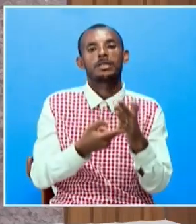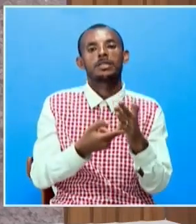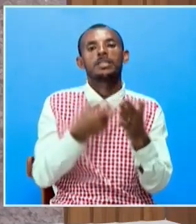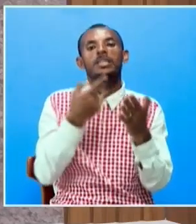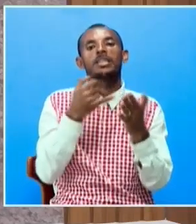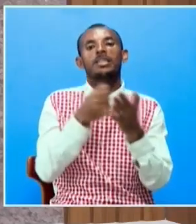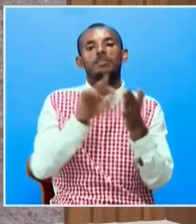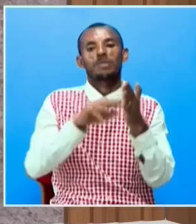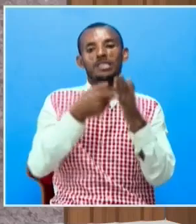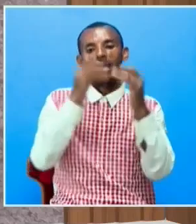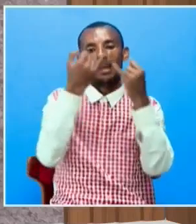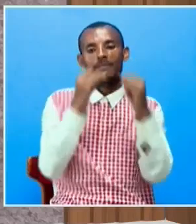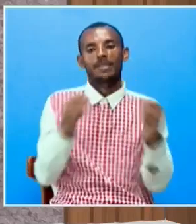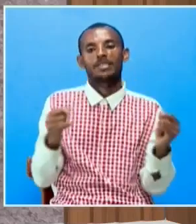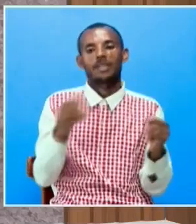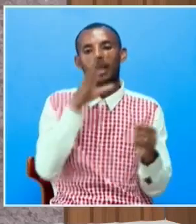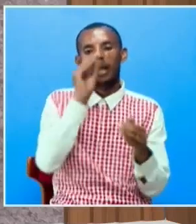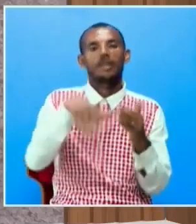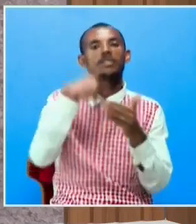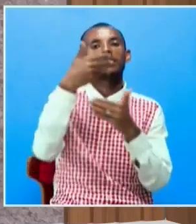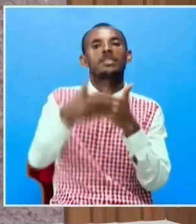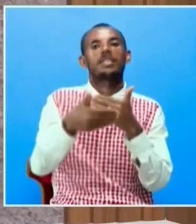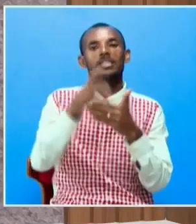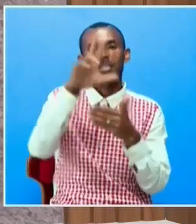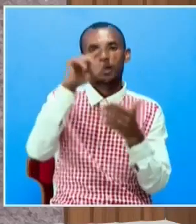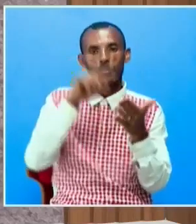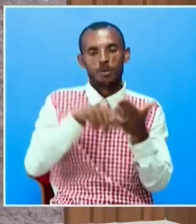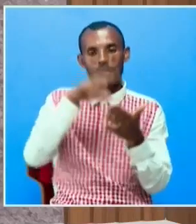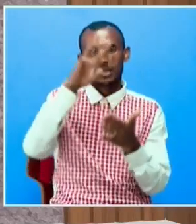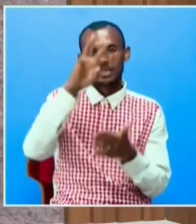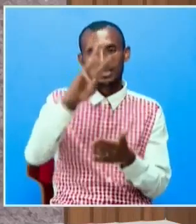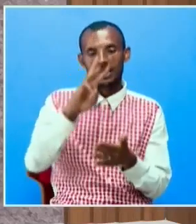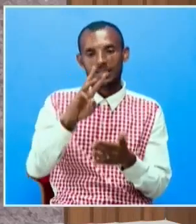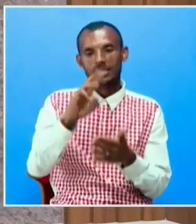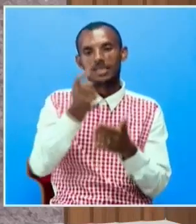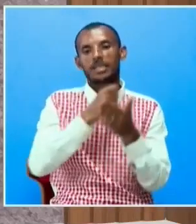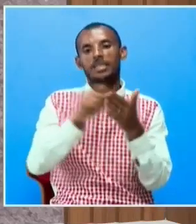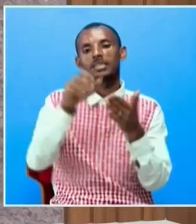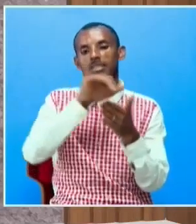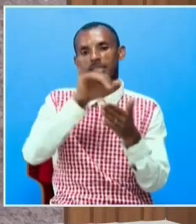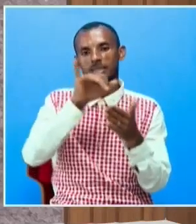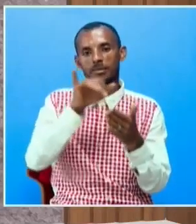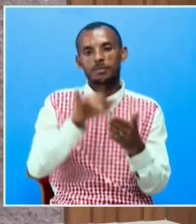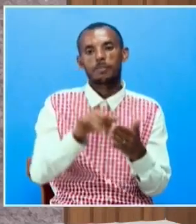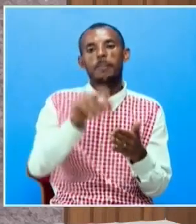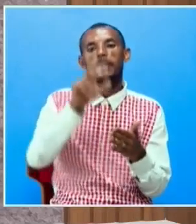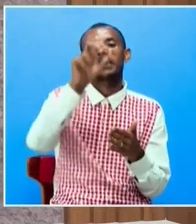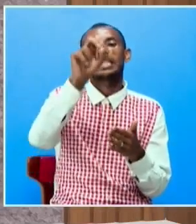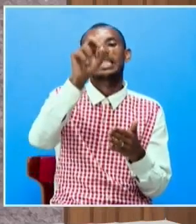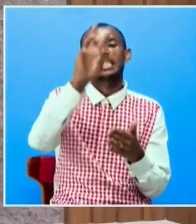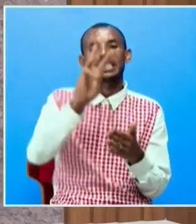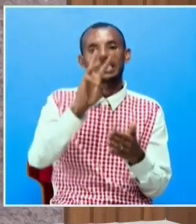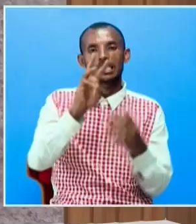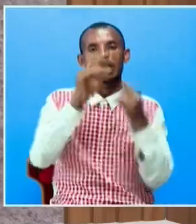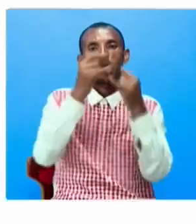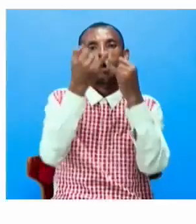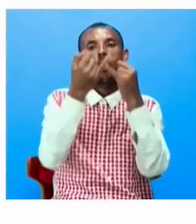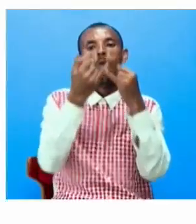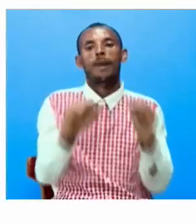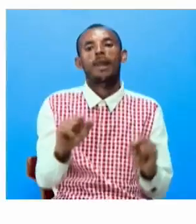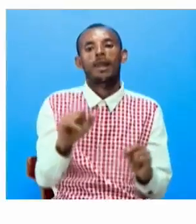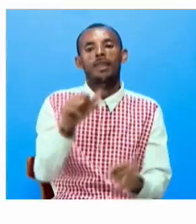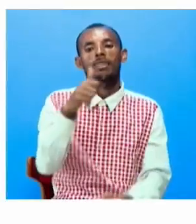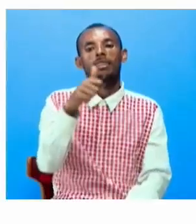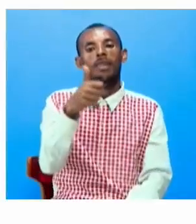division. And then 3.6 is written as 36 over 10. In fraction form, it